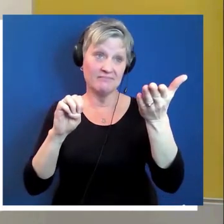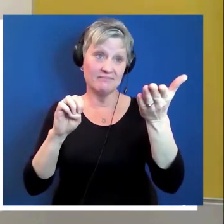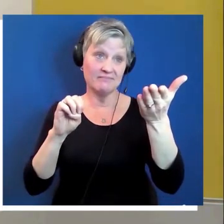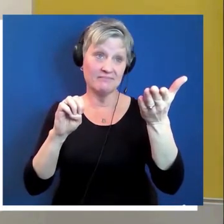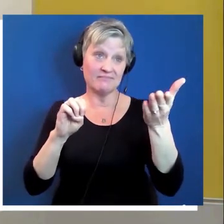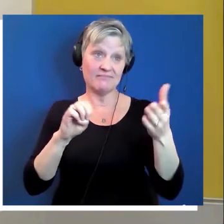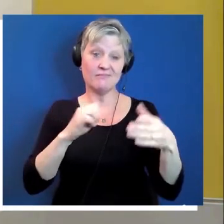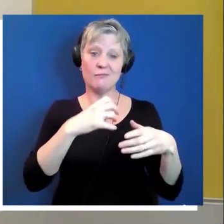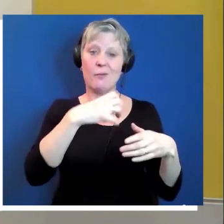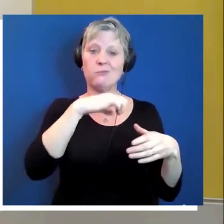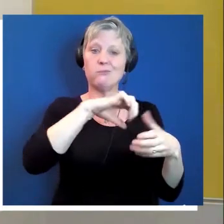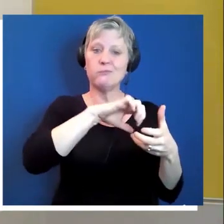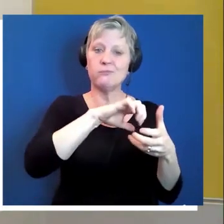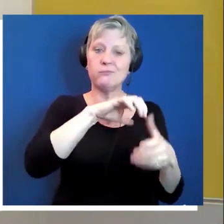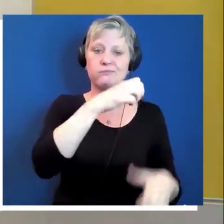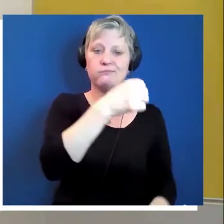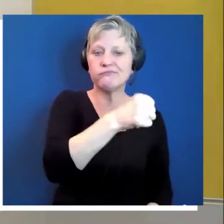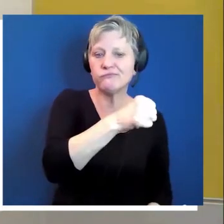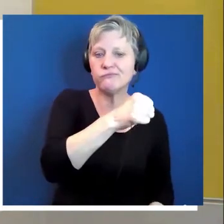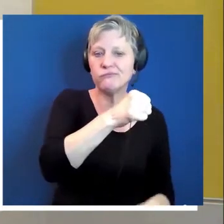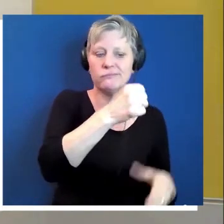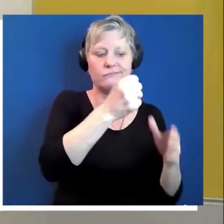We're just going to get our lime juice in there.